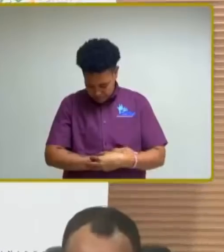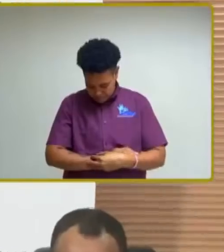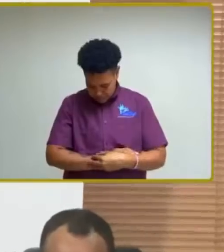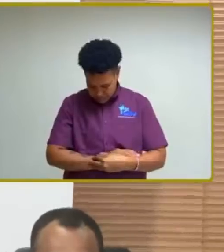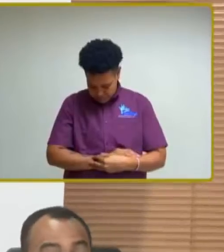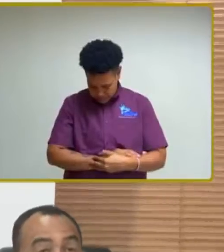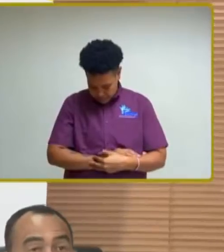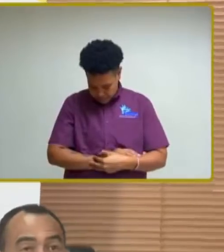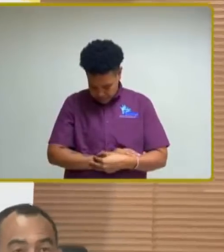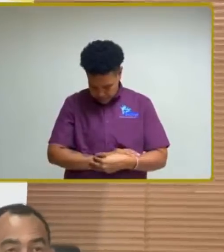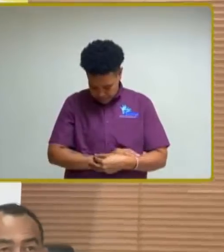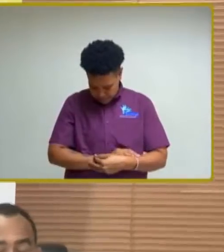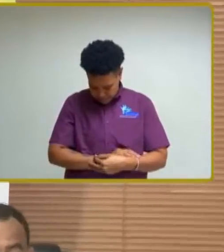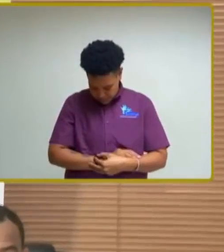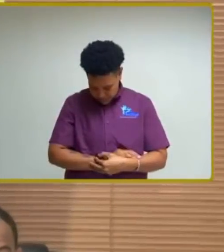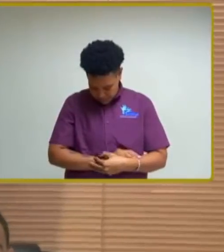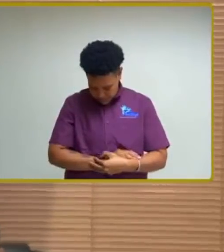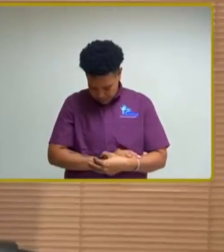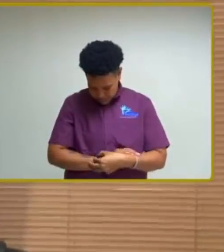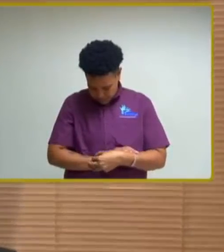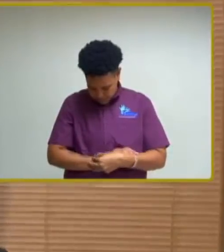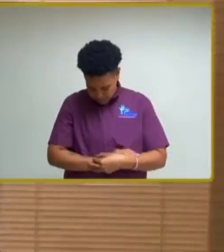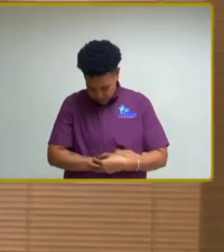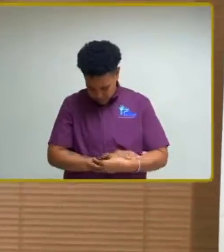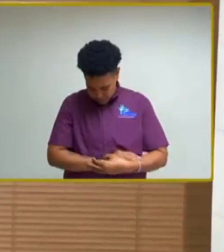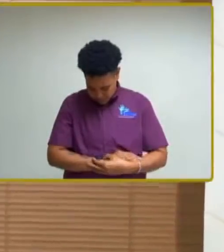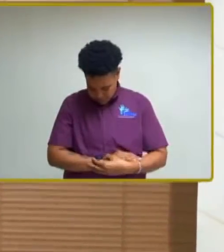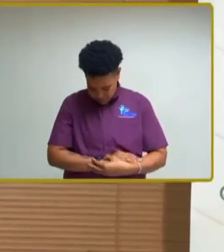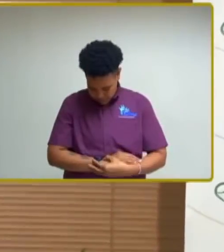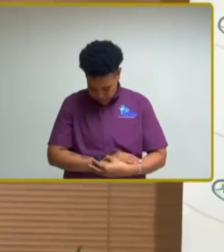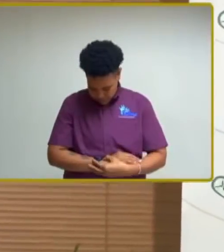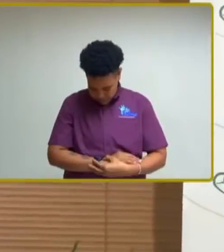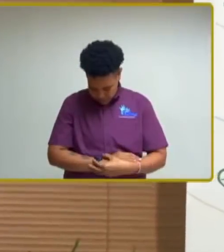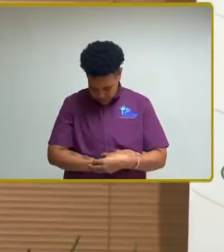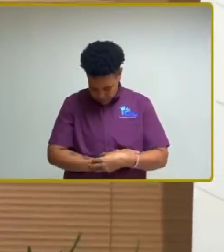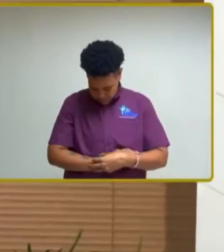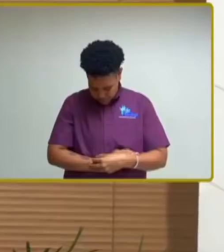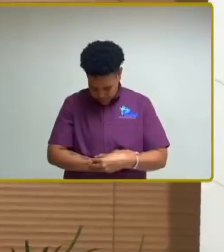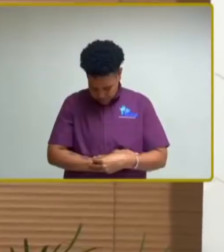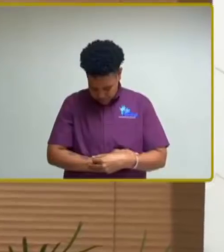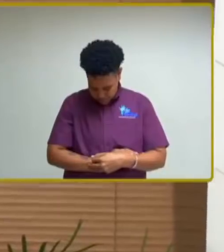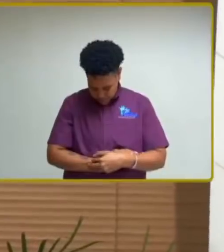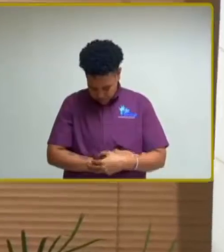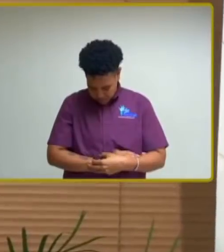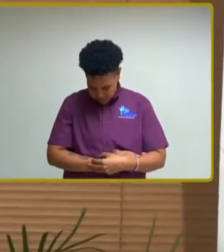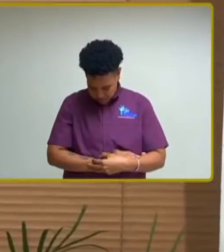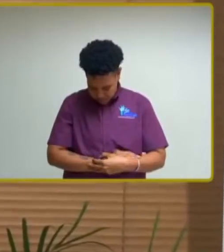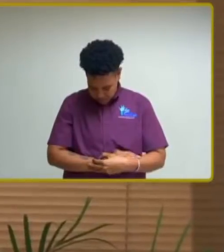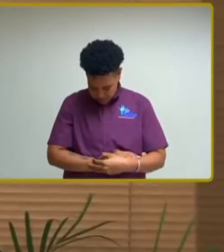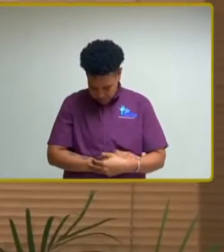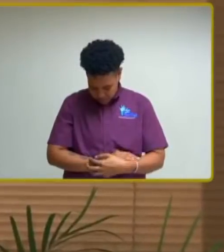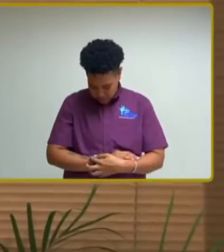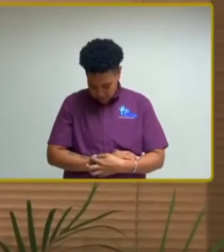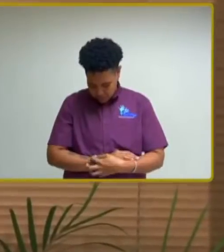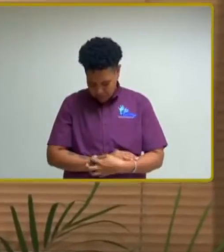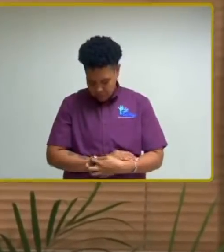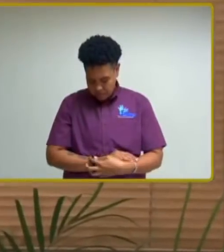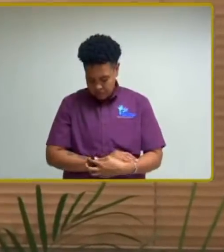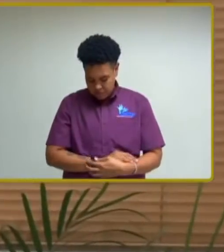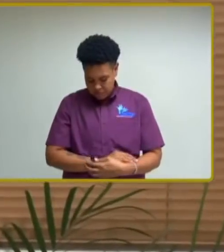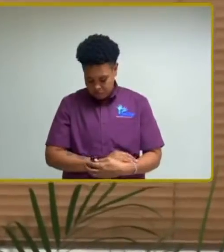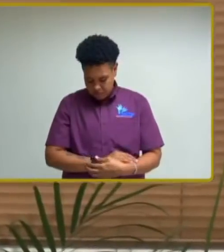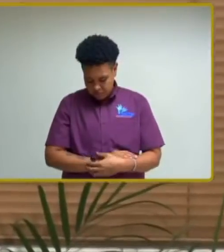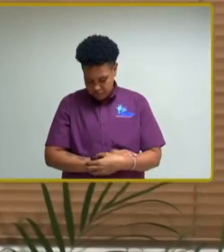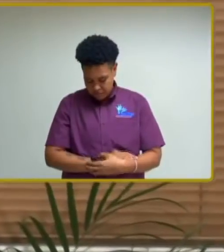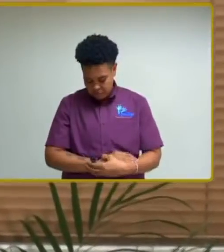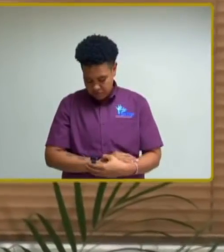What was just said may be a little difficult to digest for persons who may be hearing it, would be hearing it for the